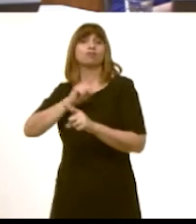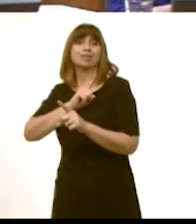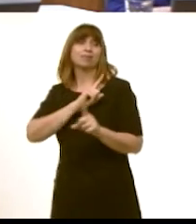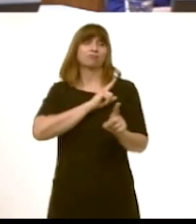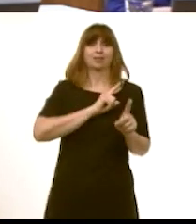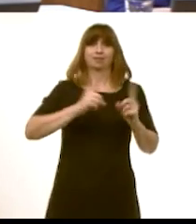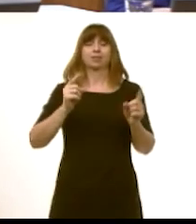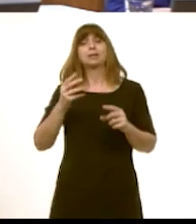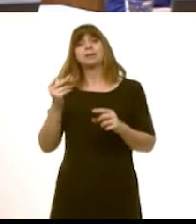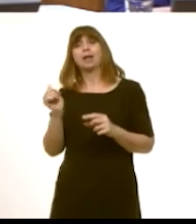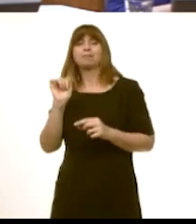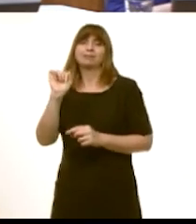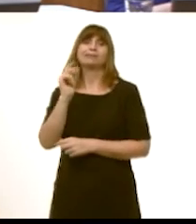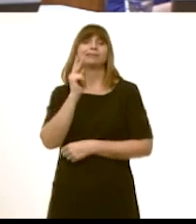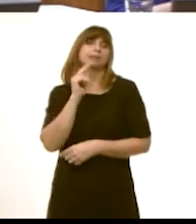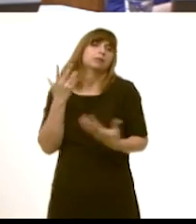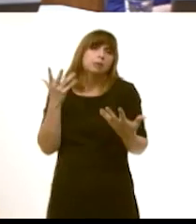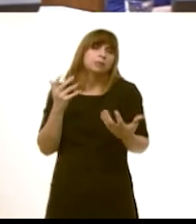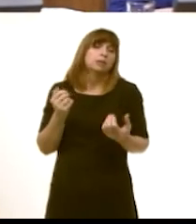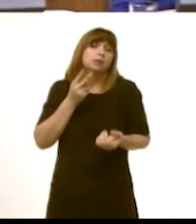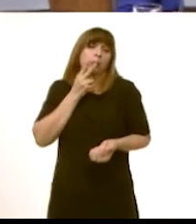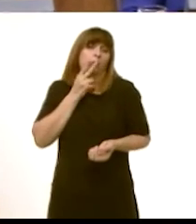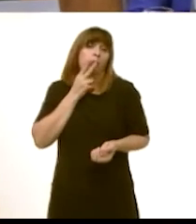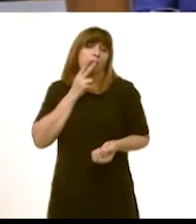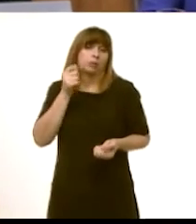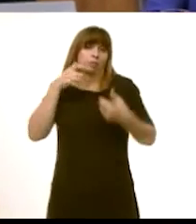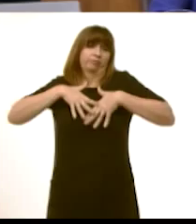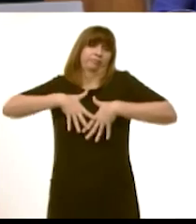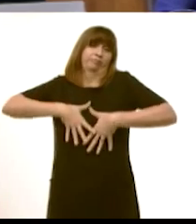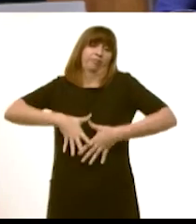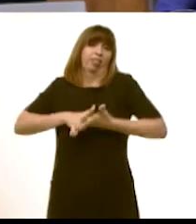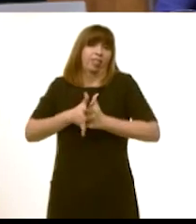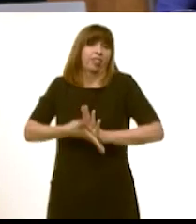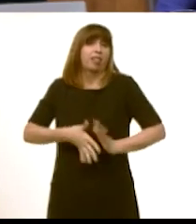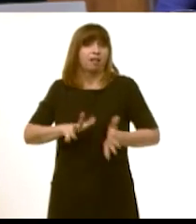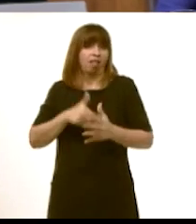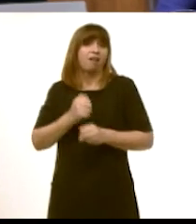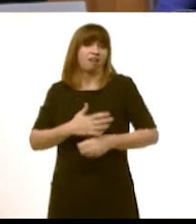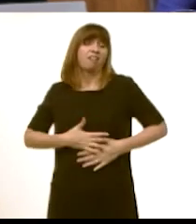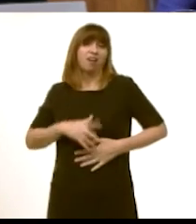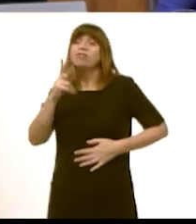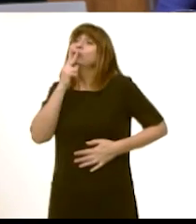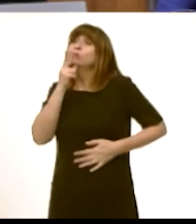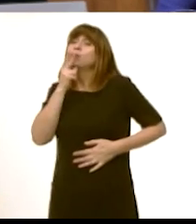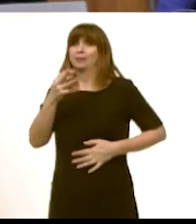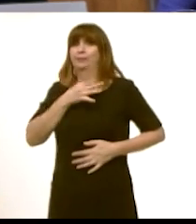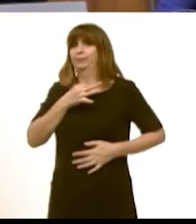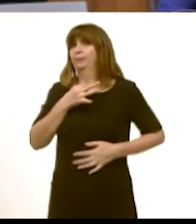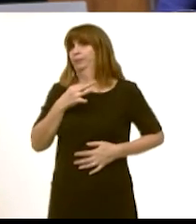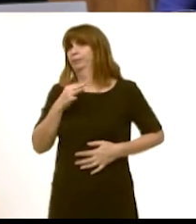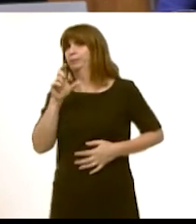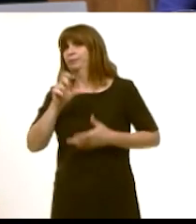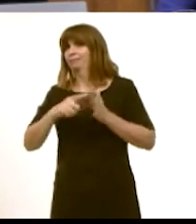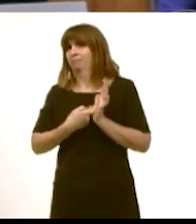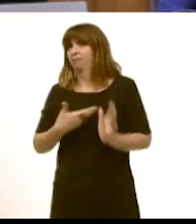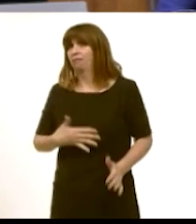will be lifestyle. Clearly, smoking, we know, has an enormous effect in terms of the chances of